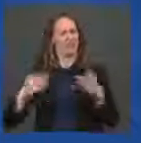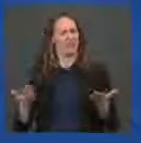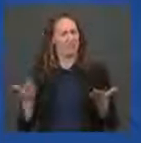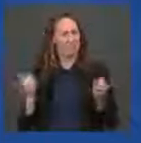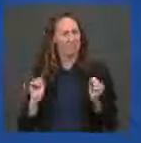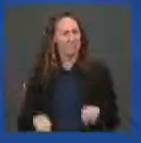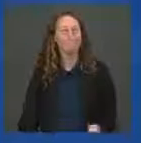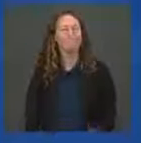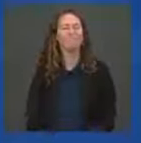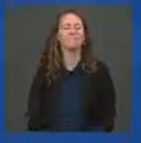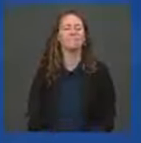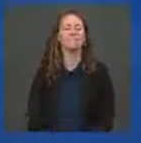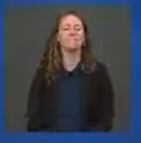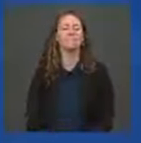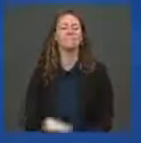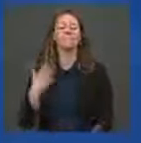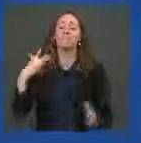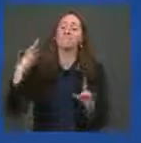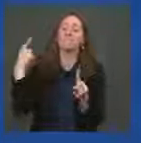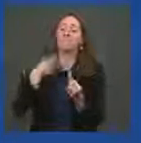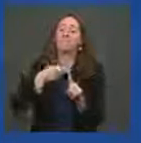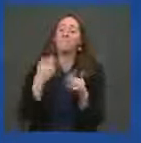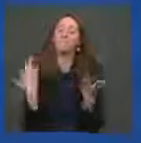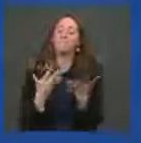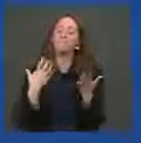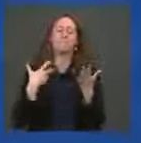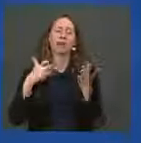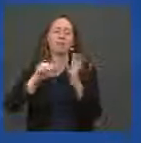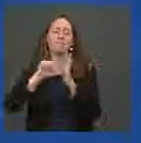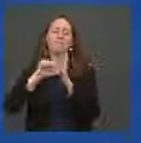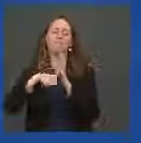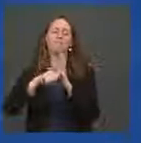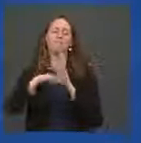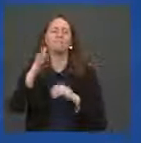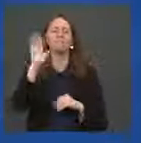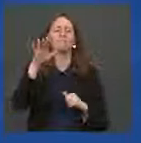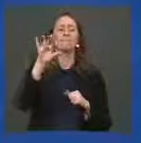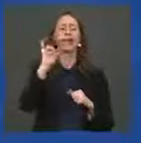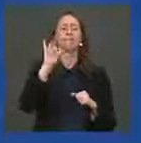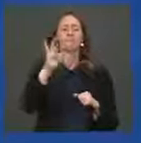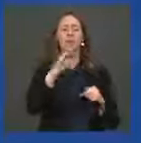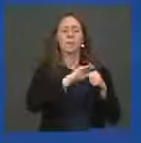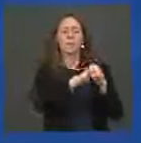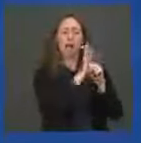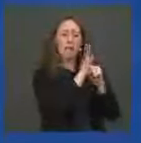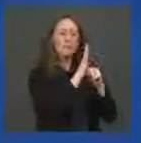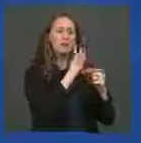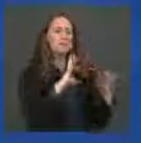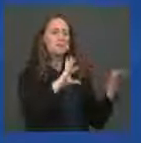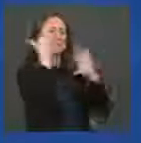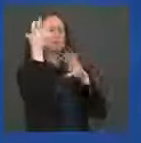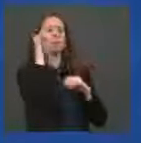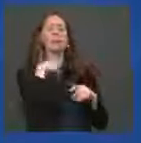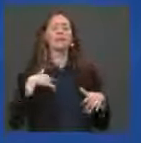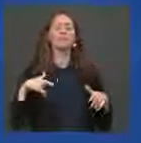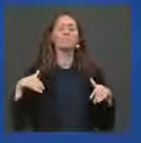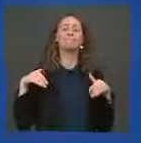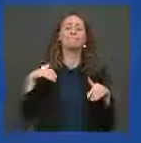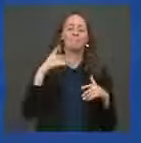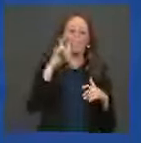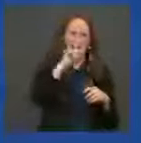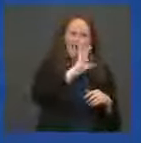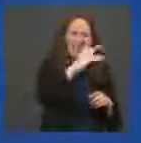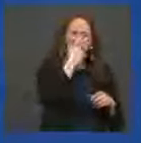line, we've seen the cost of inaction in the pandemic, and the delays and the congestion that affect